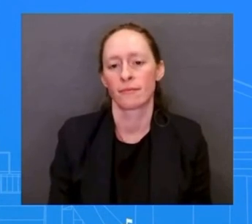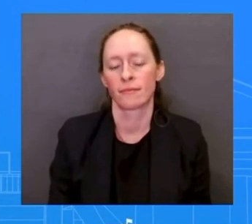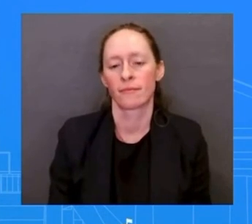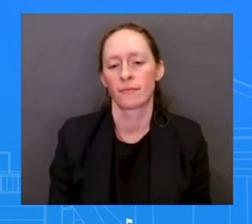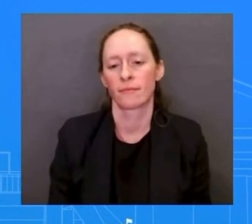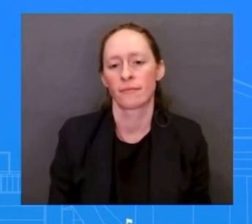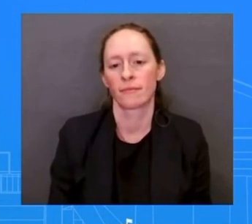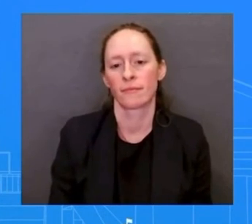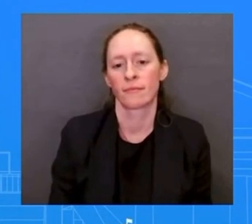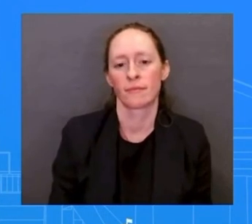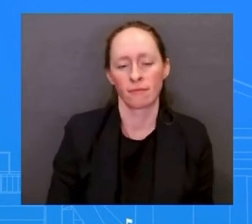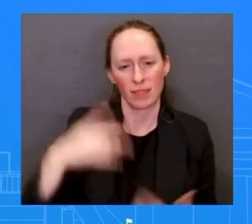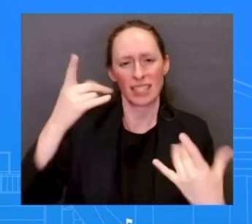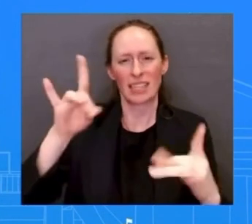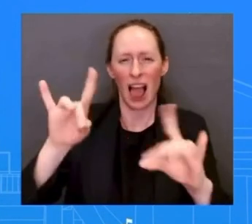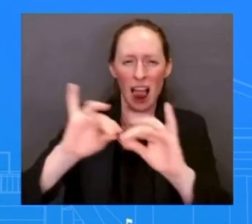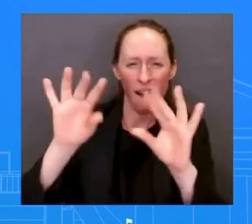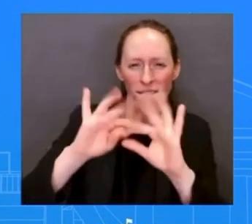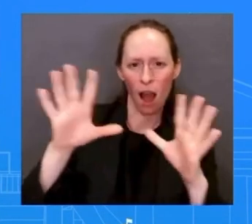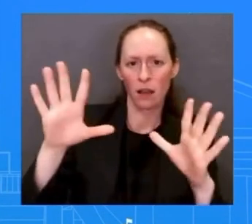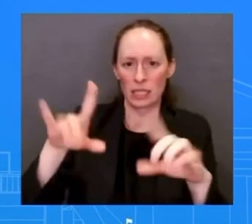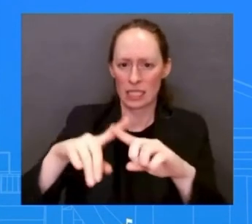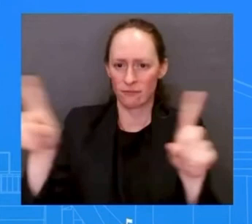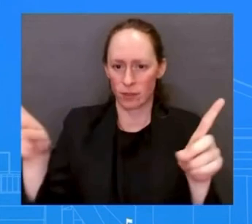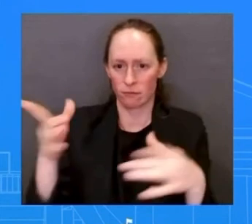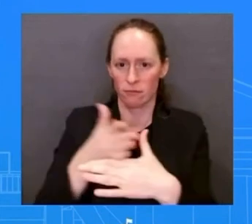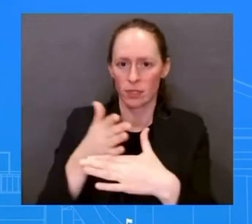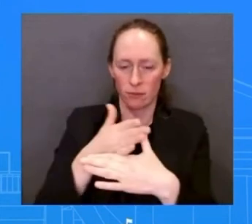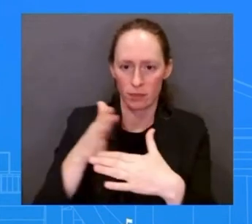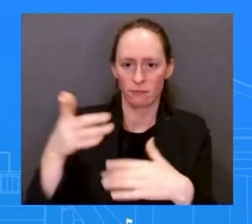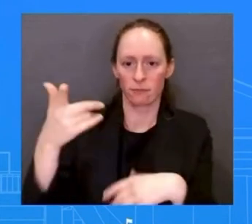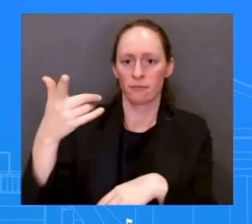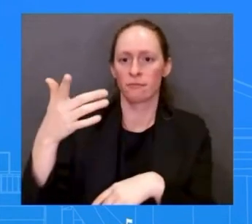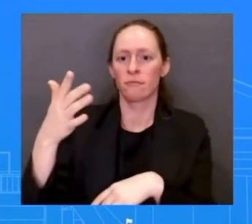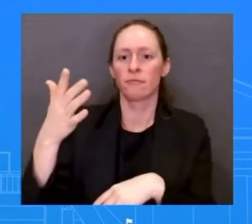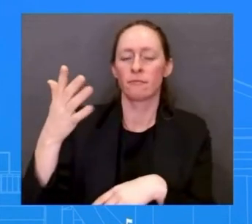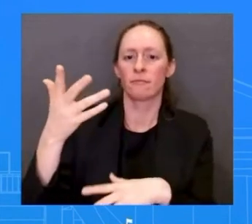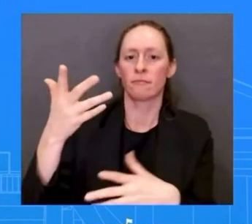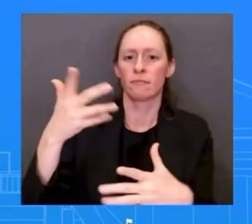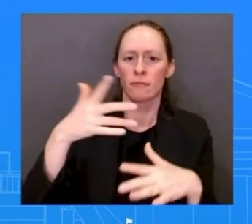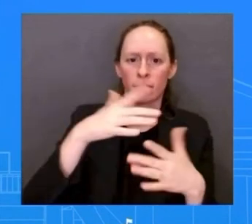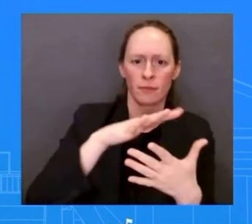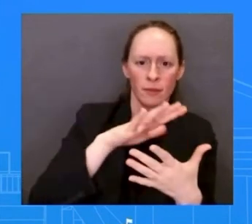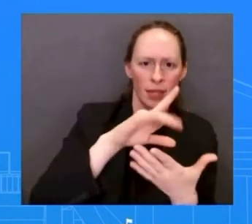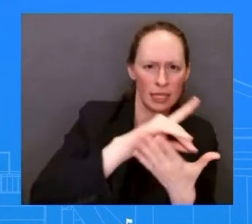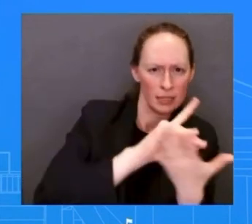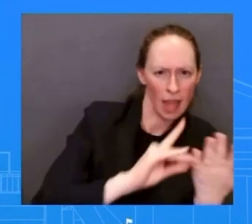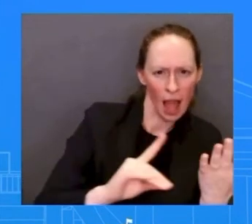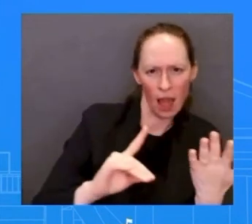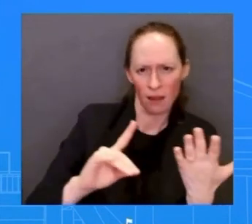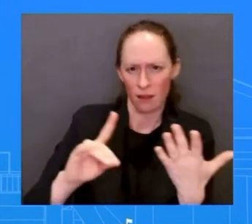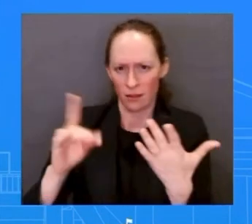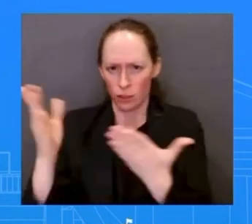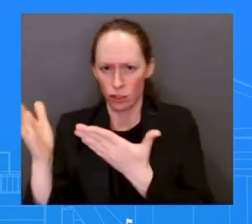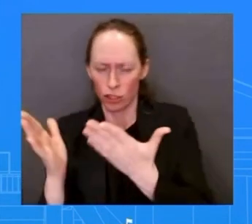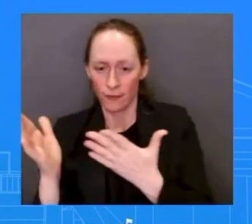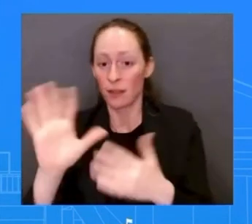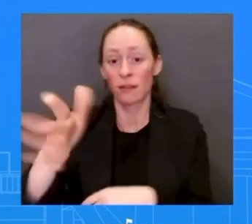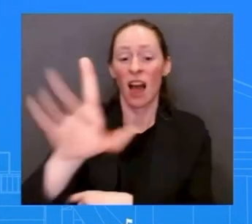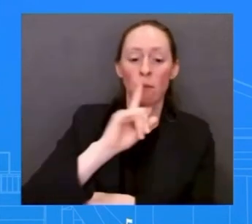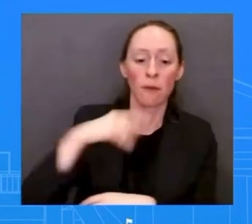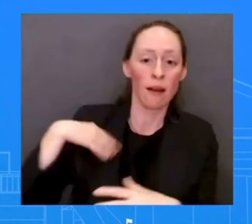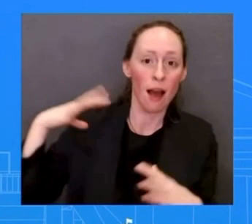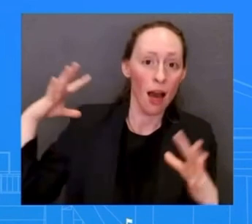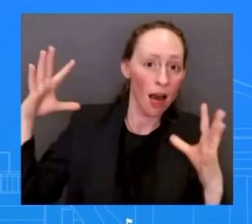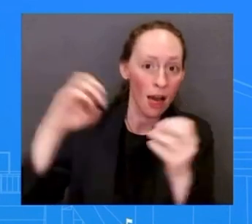of you feel like you understand that decision. So I hear you. I'm just not going to get into specifics. More broadly, this is a problem, right? This is clear